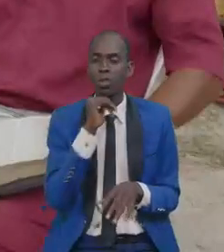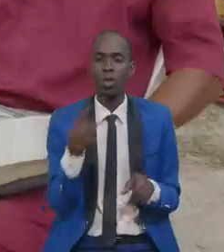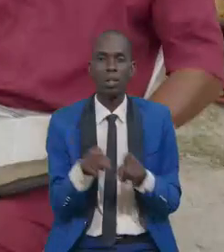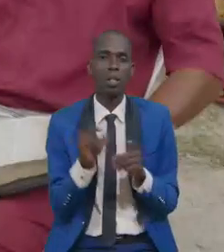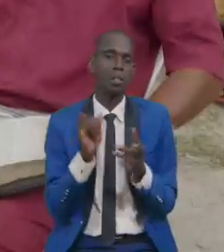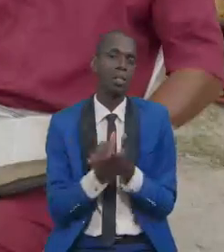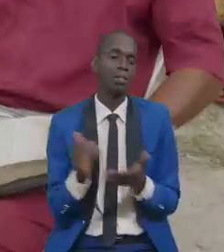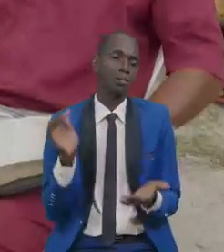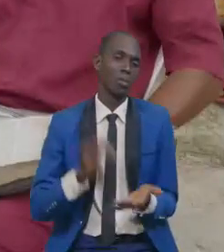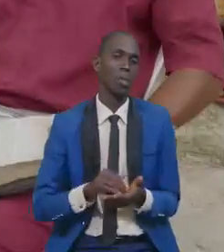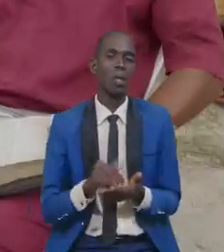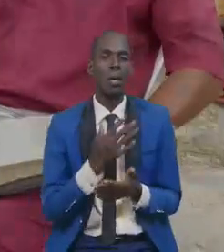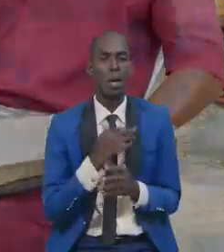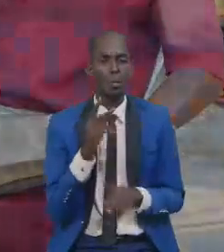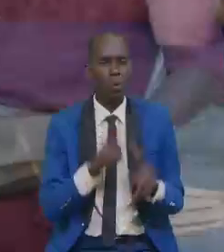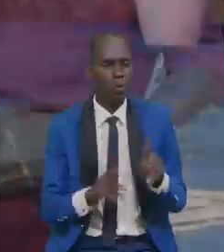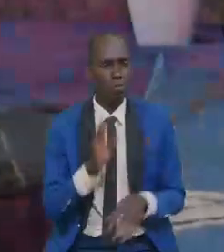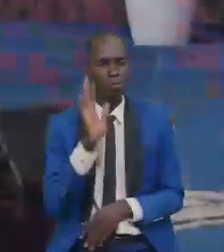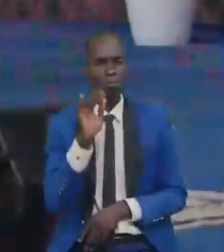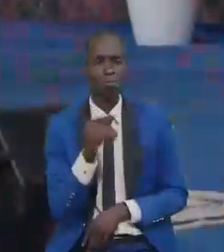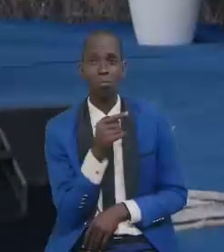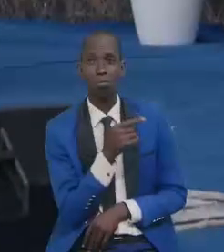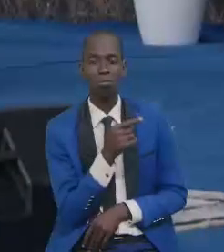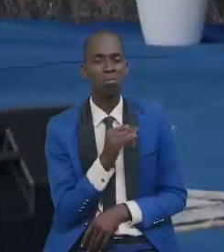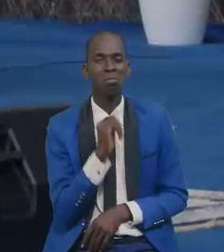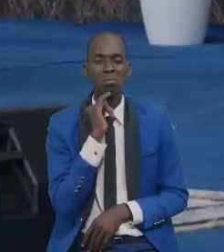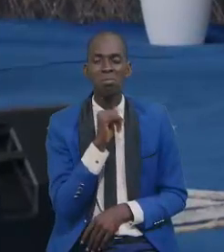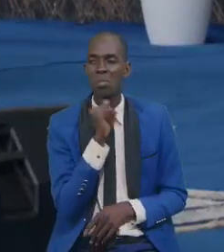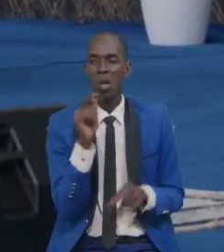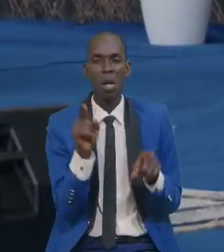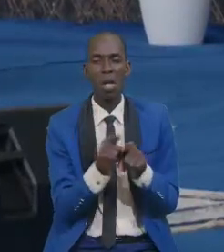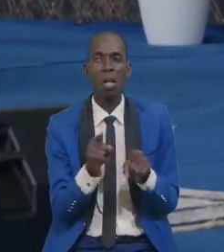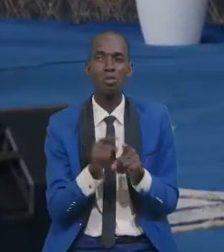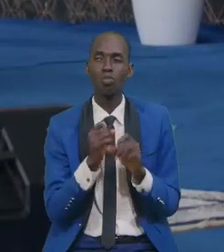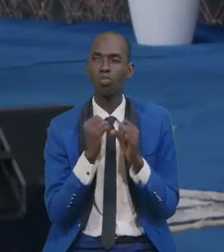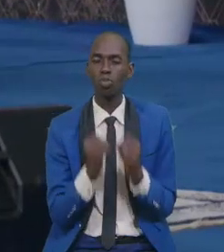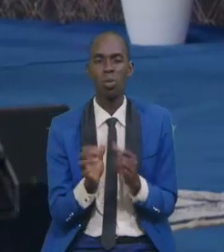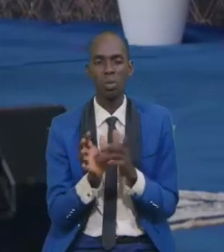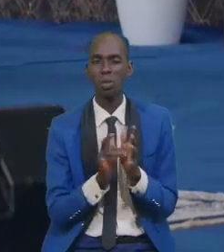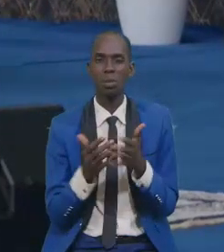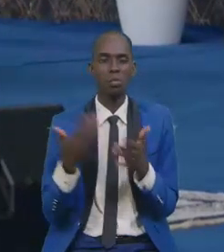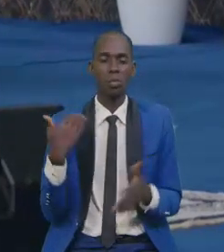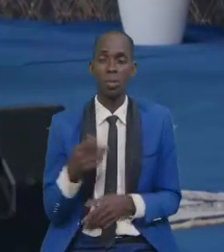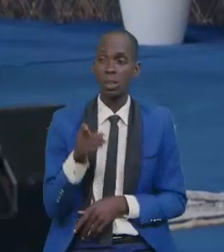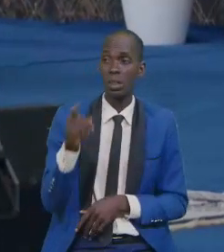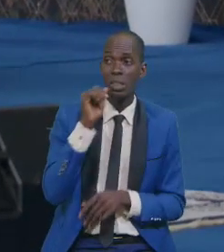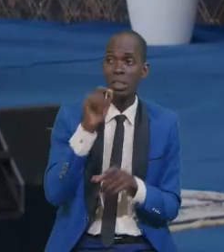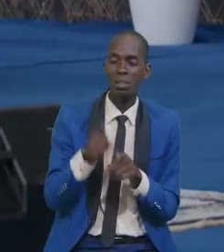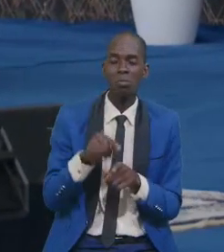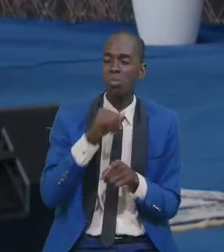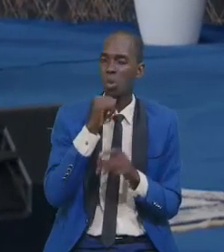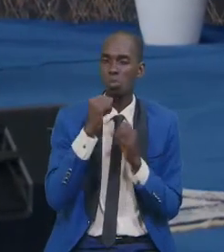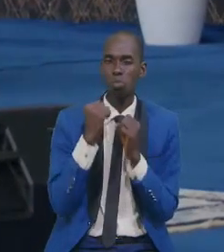say, brother is not like he used to be. Sister is not like she used to